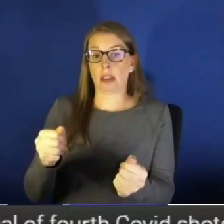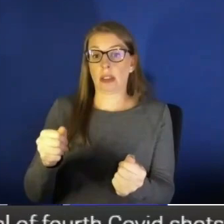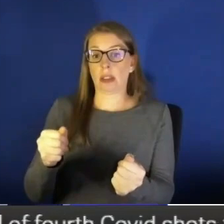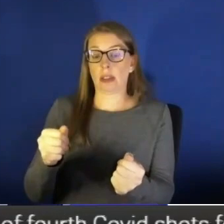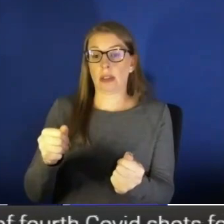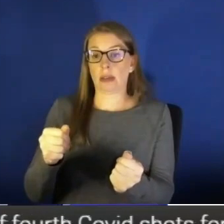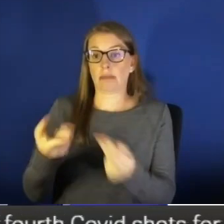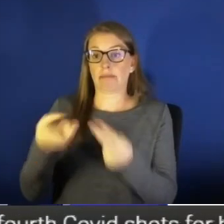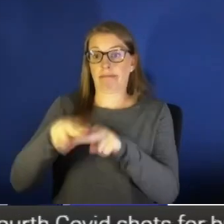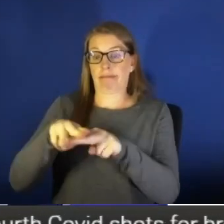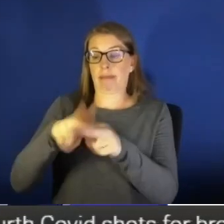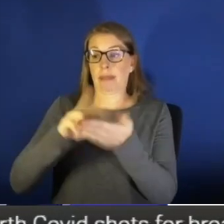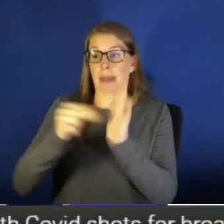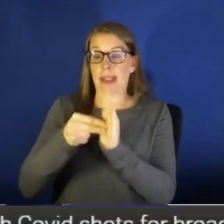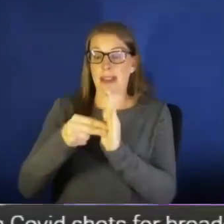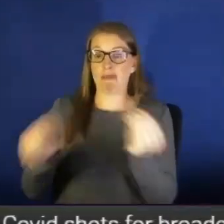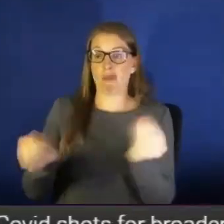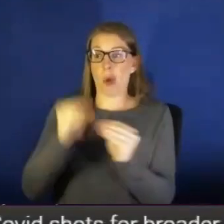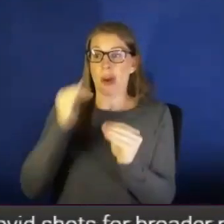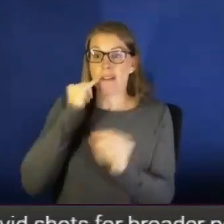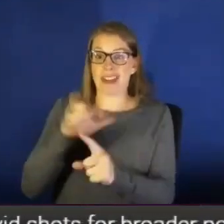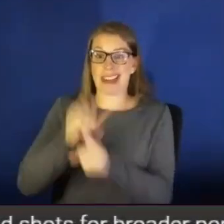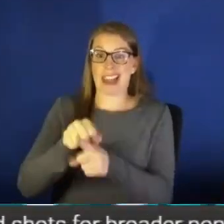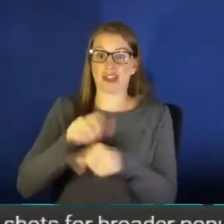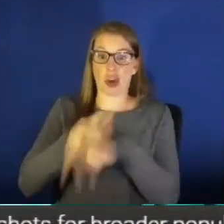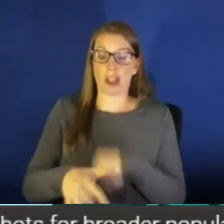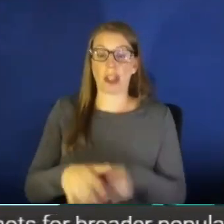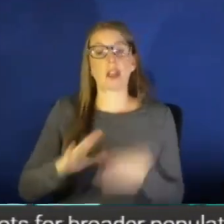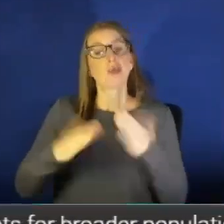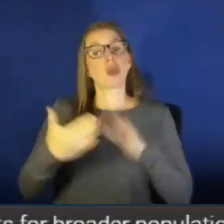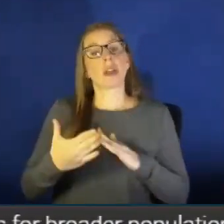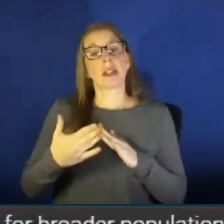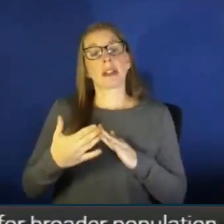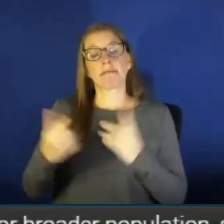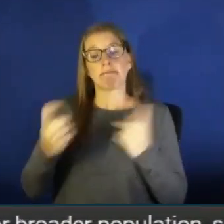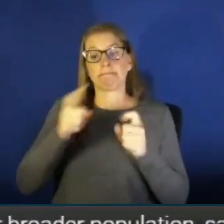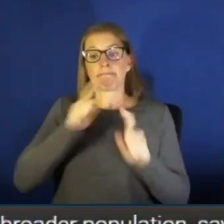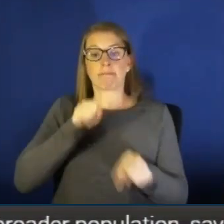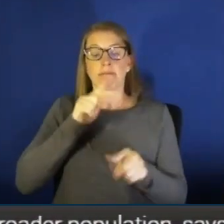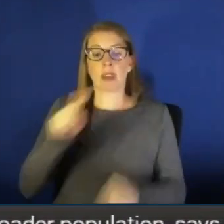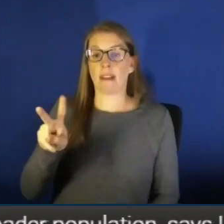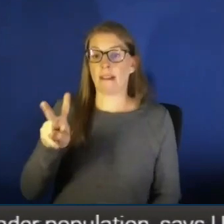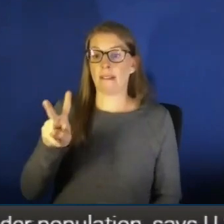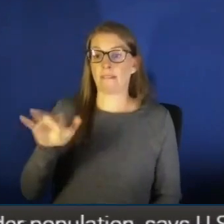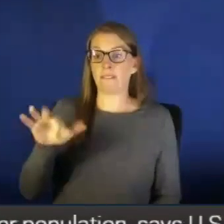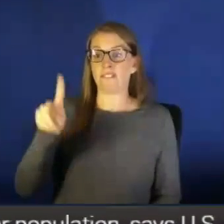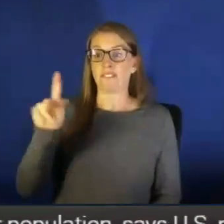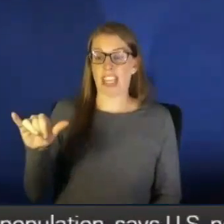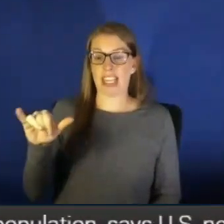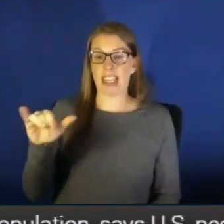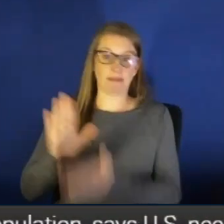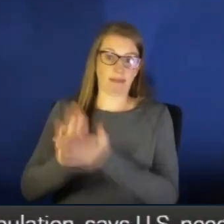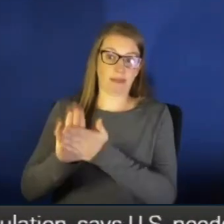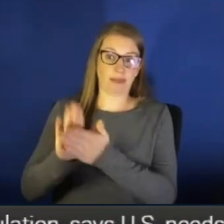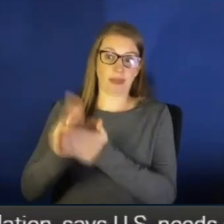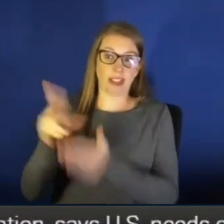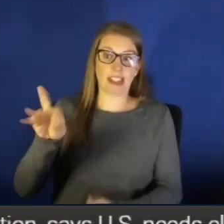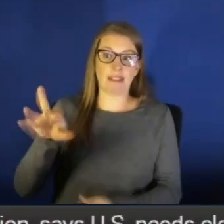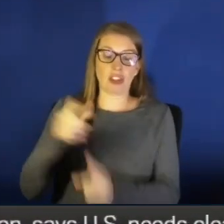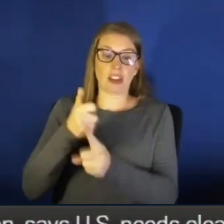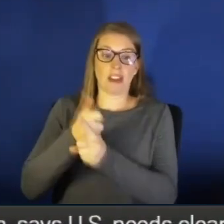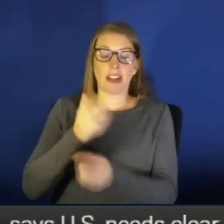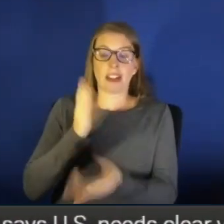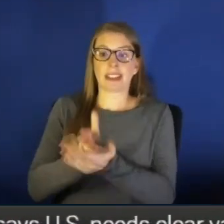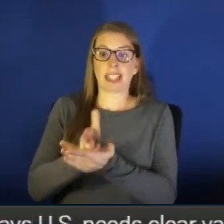want to get to some community comments and questions. And one, David, is from Vicky. She says, way to go. So happy for you that you quit smoking and stuck to